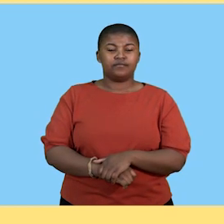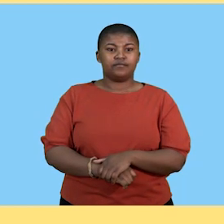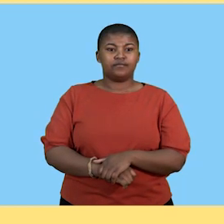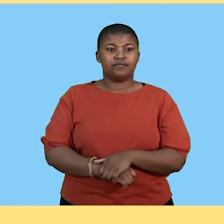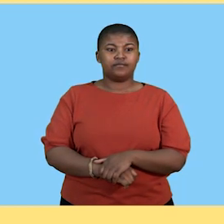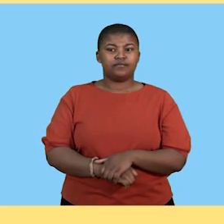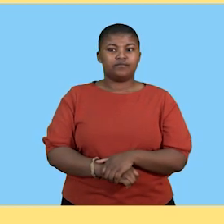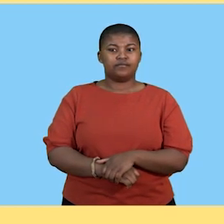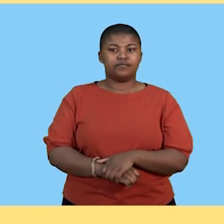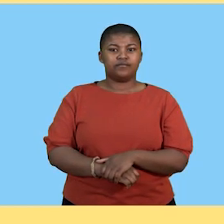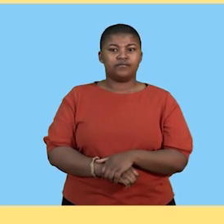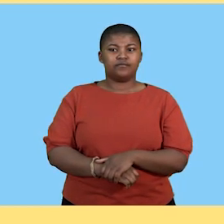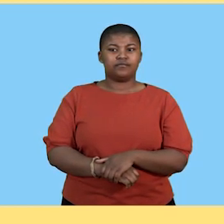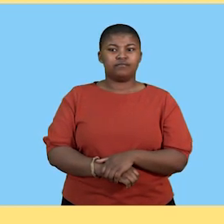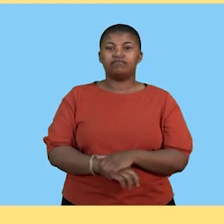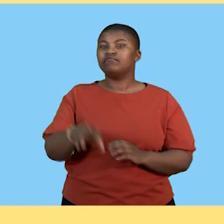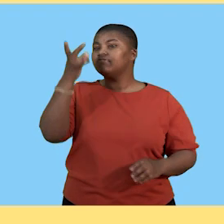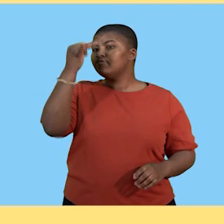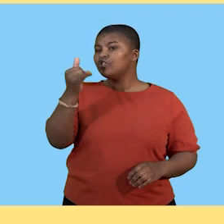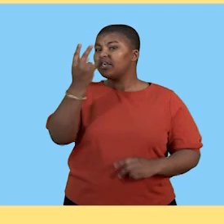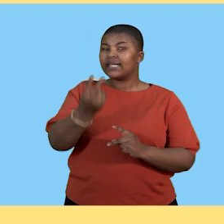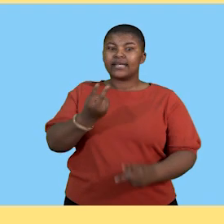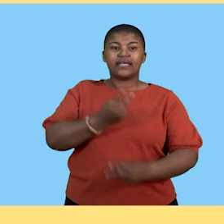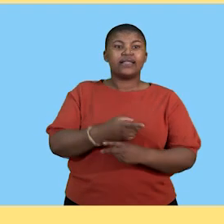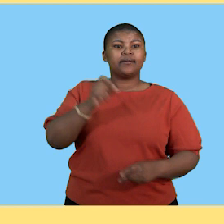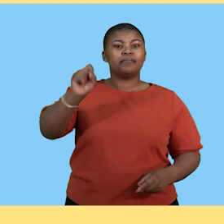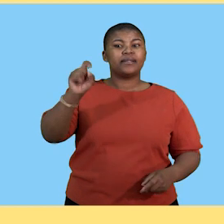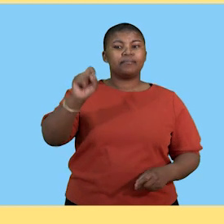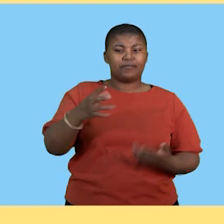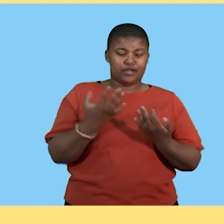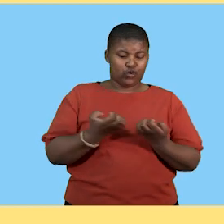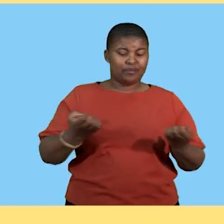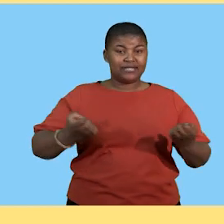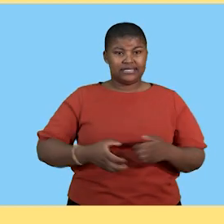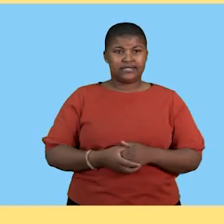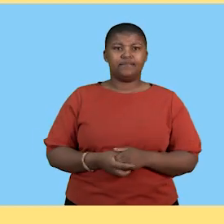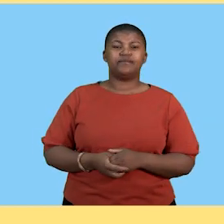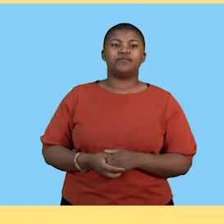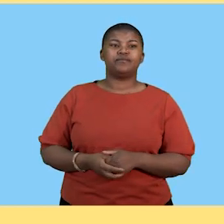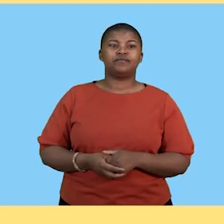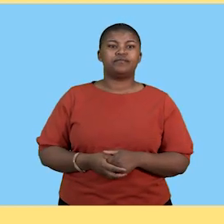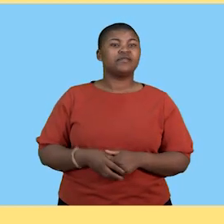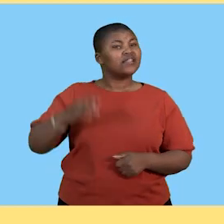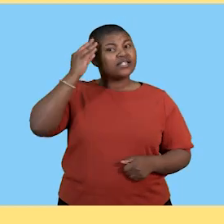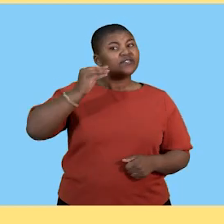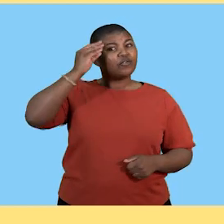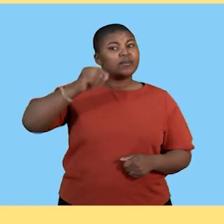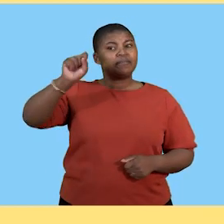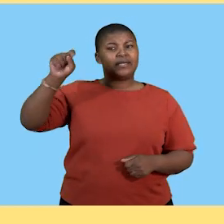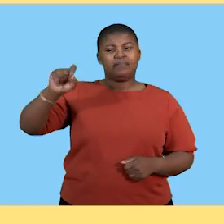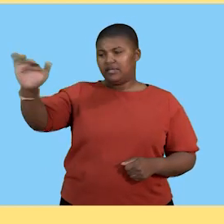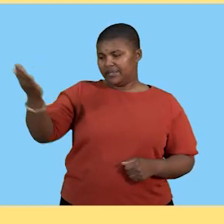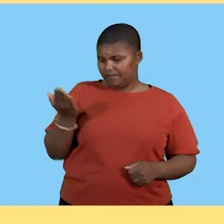Okay. Let's go on again and we look at our equipment.